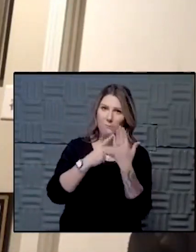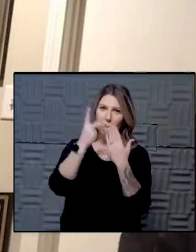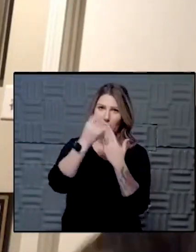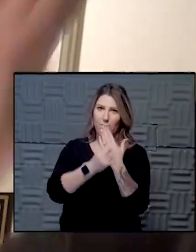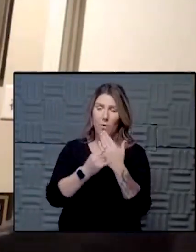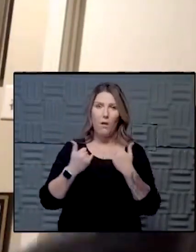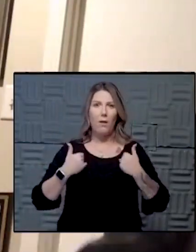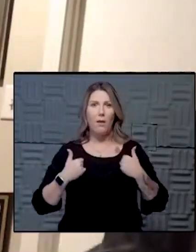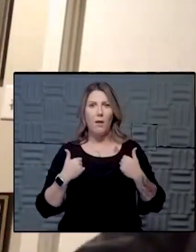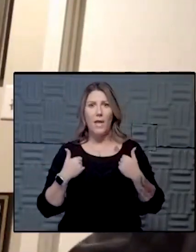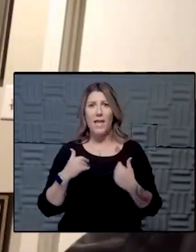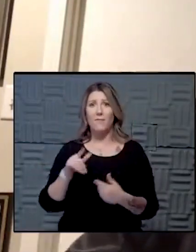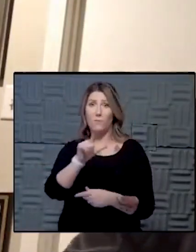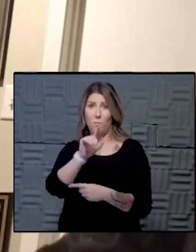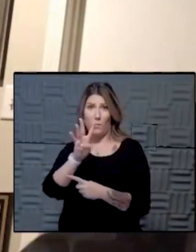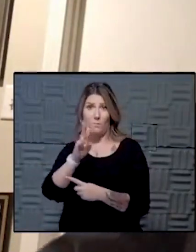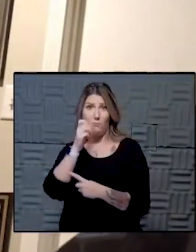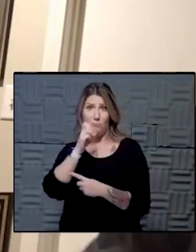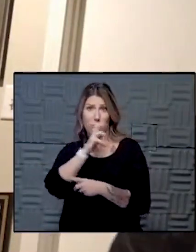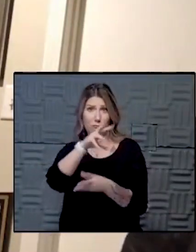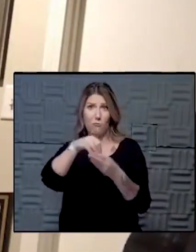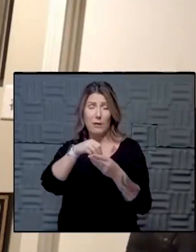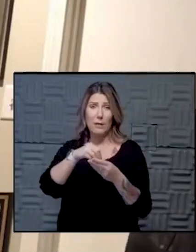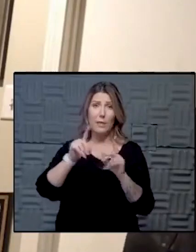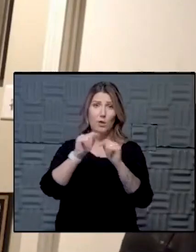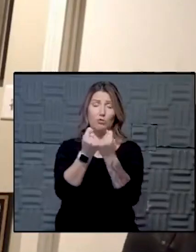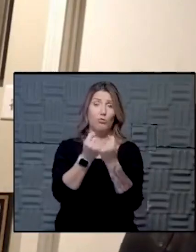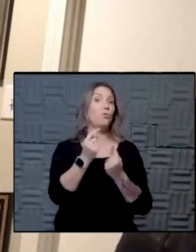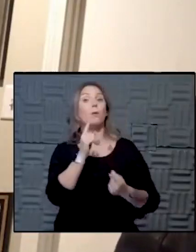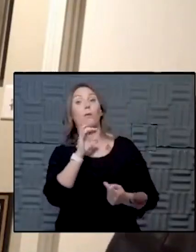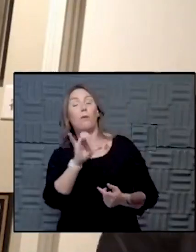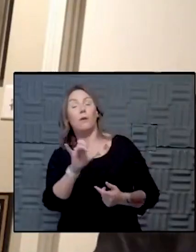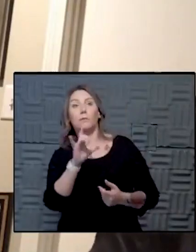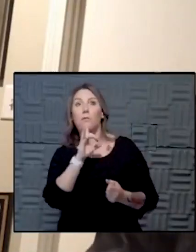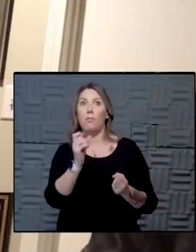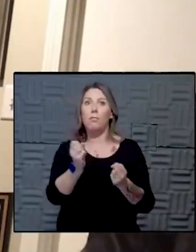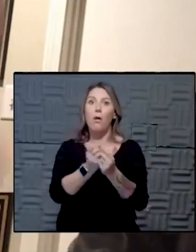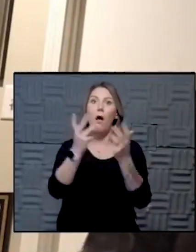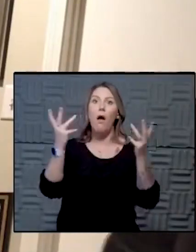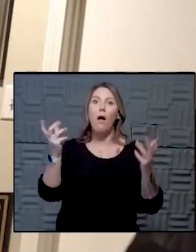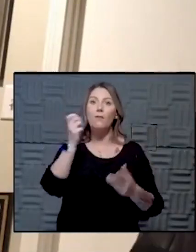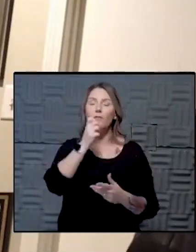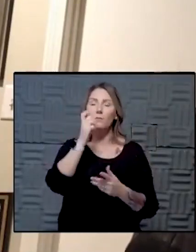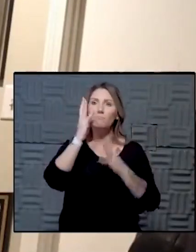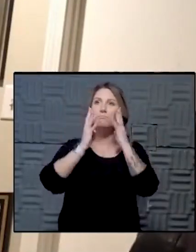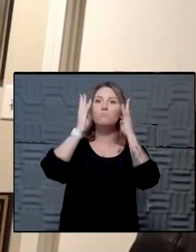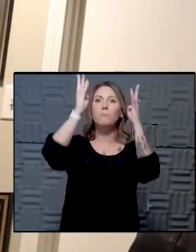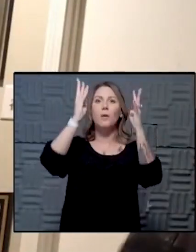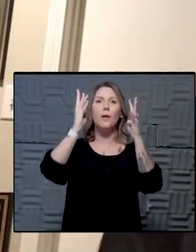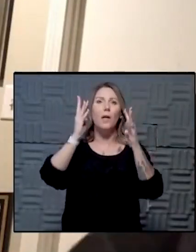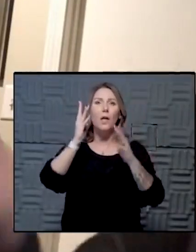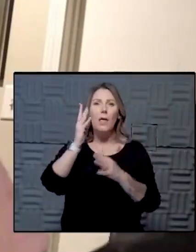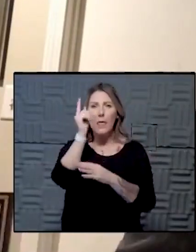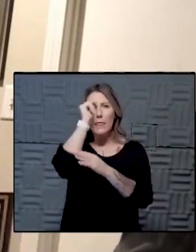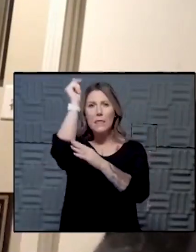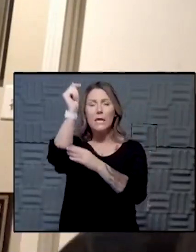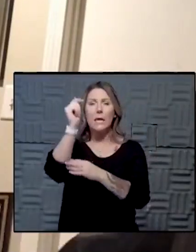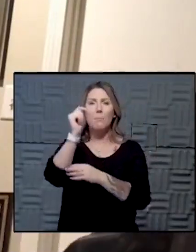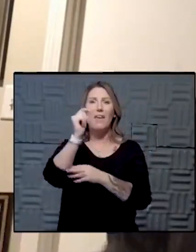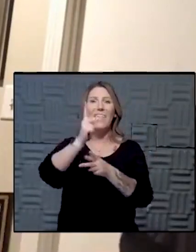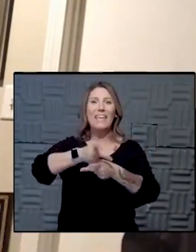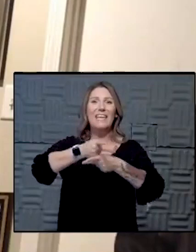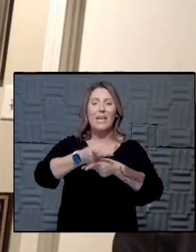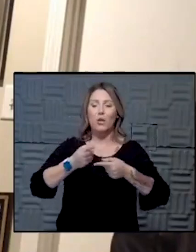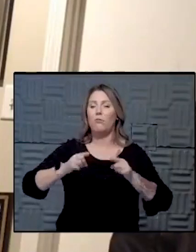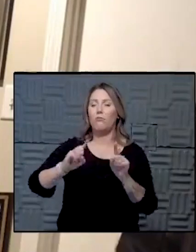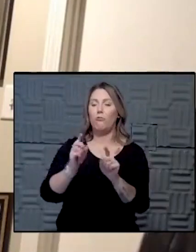24 girls in our troop. That's a lot of girls. And so they came up with the theme of caring during COVID, and then they kind of had 3